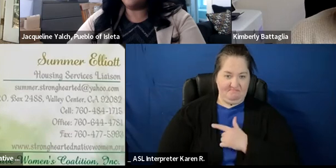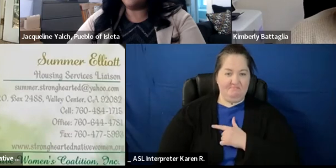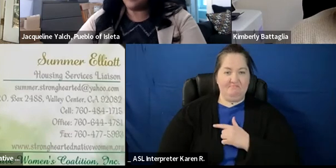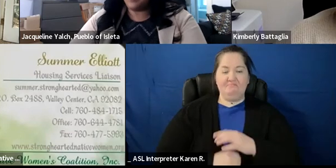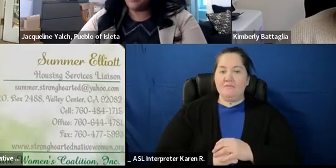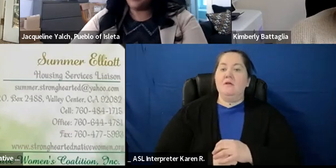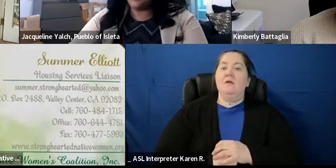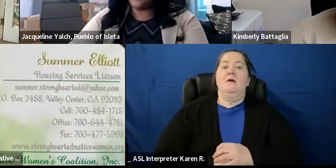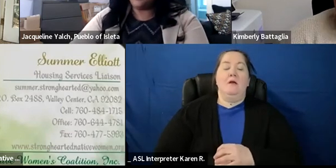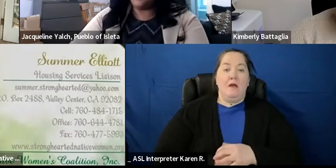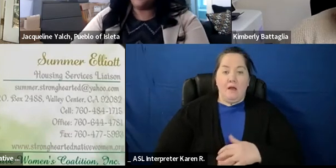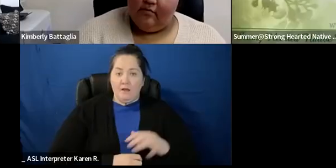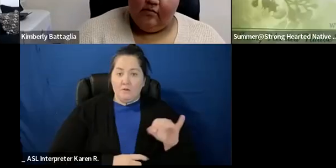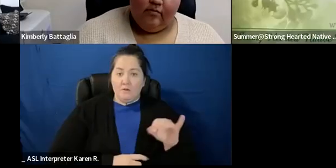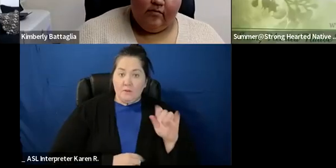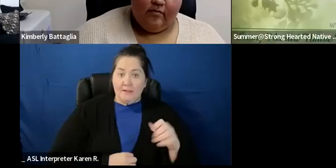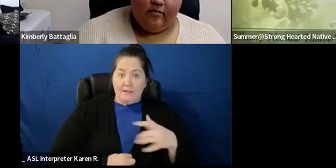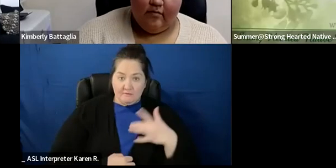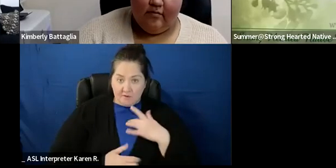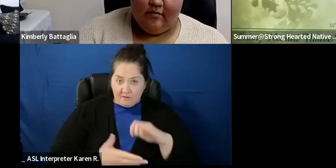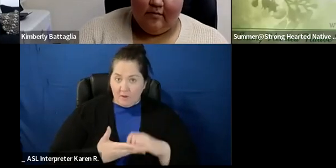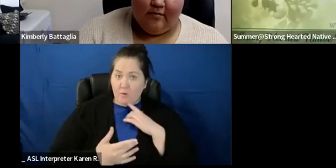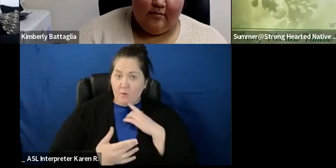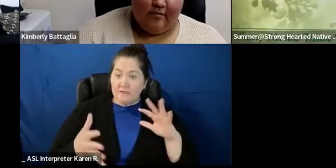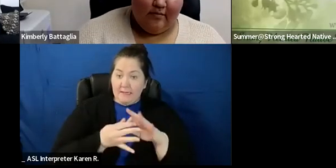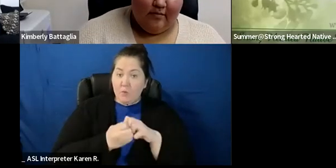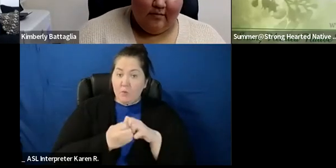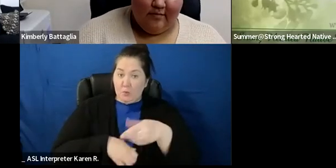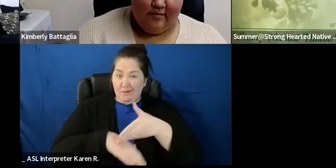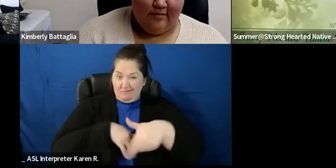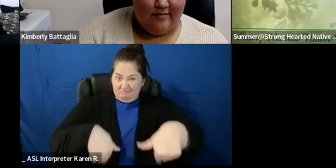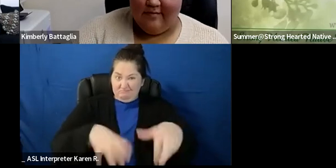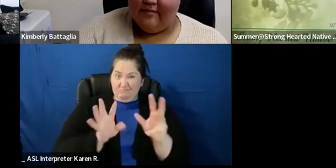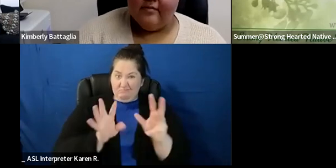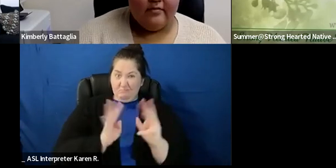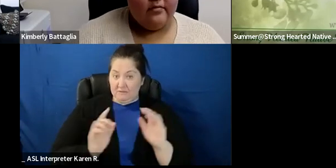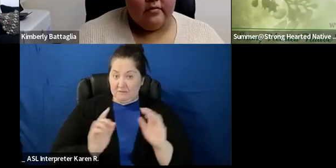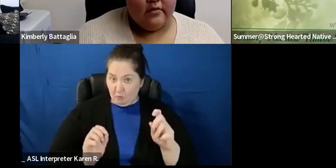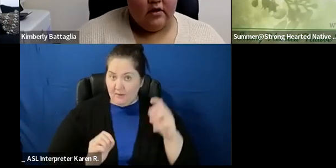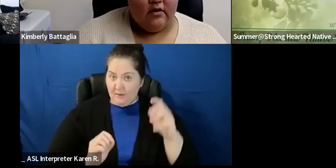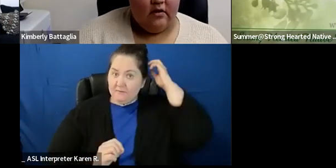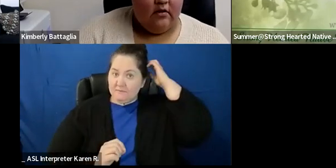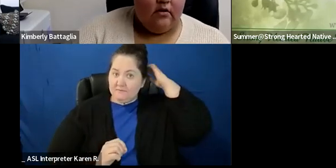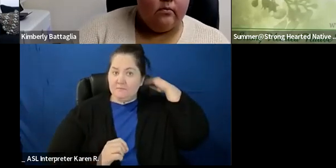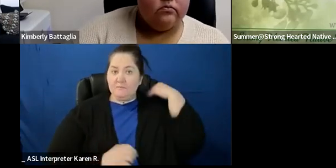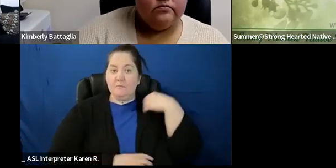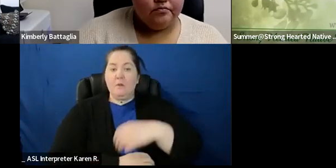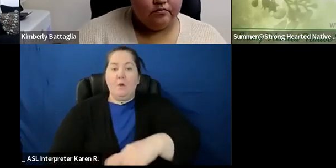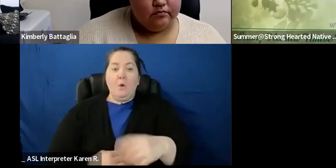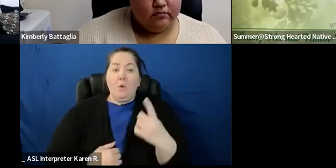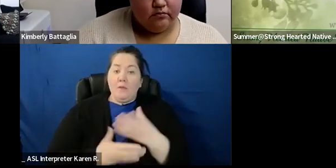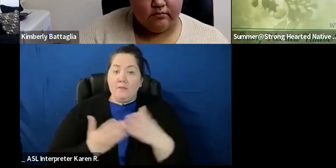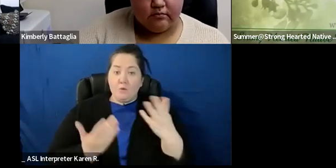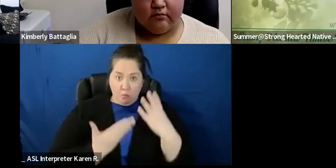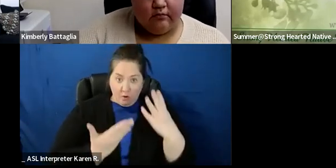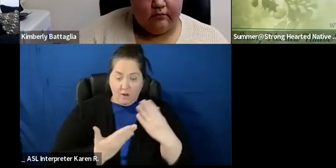Yeah, I feel that right now I would be doing a disservice, and I really want to connect with you after, if that's okay on that. But yeah, I do think that one of the things that you really brought up